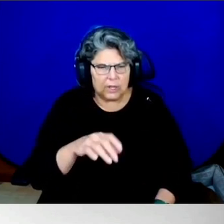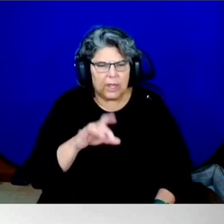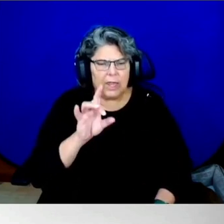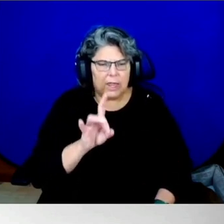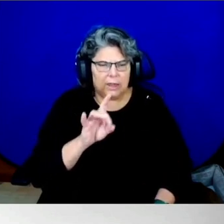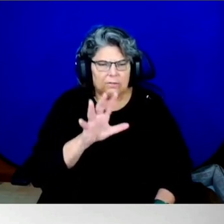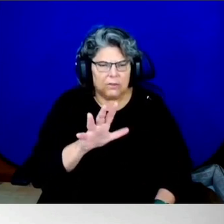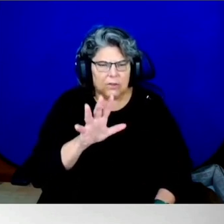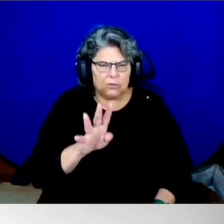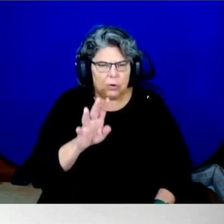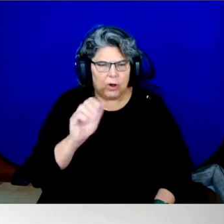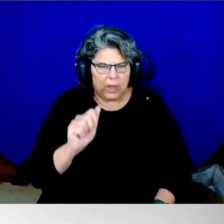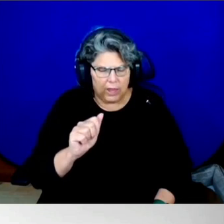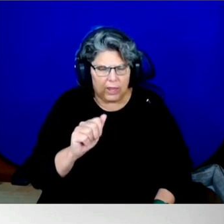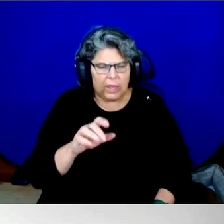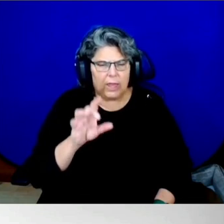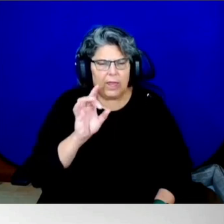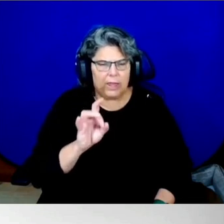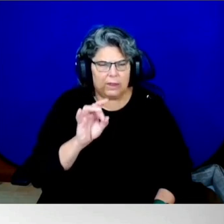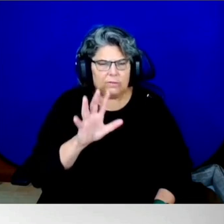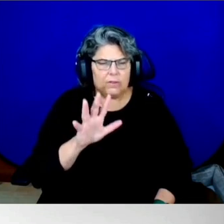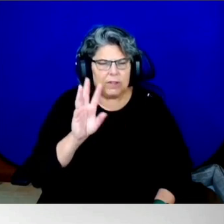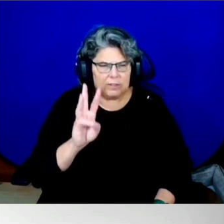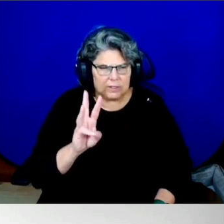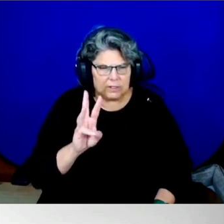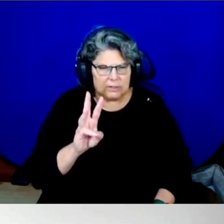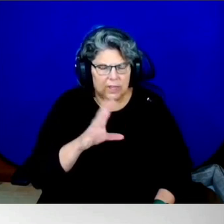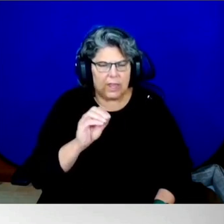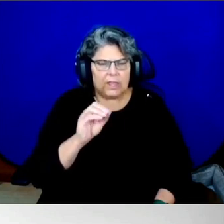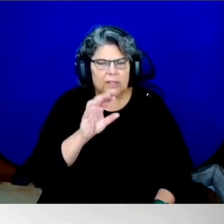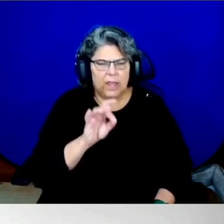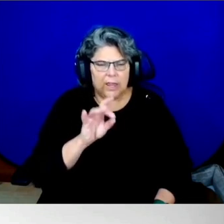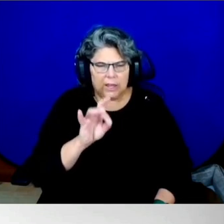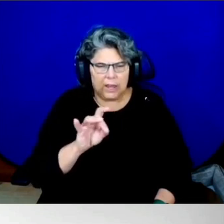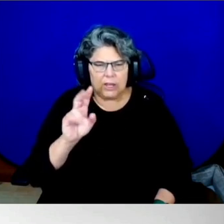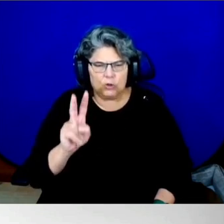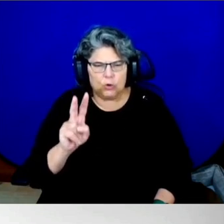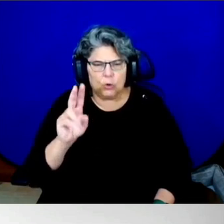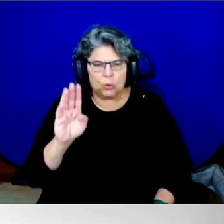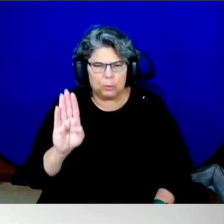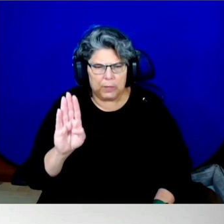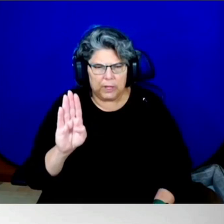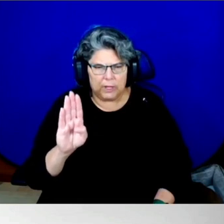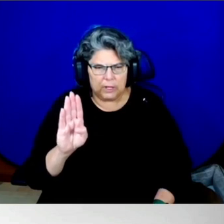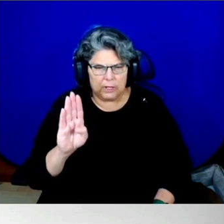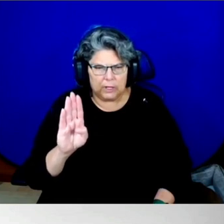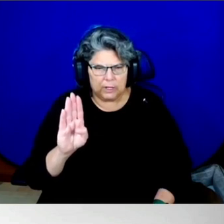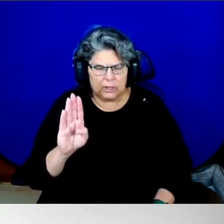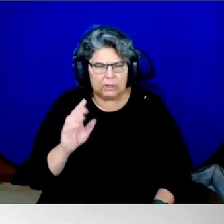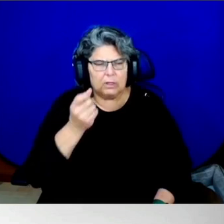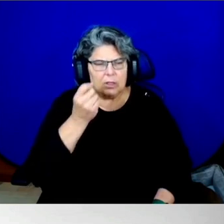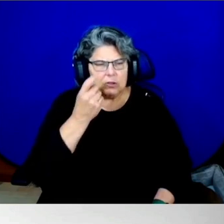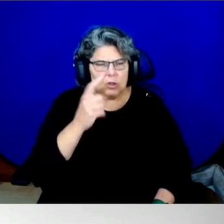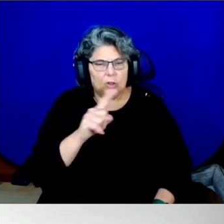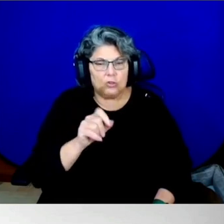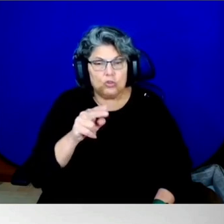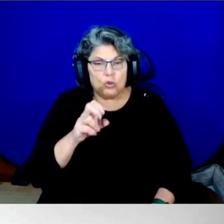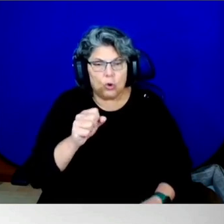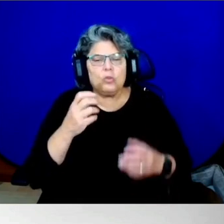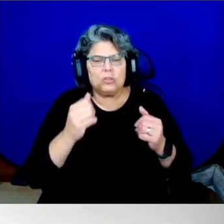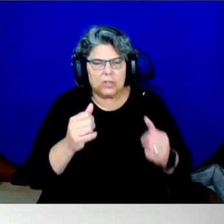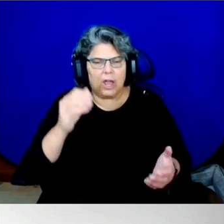854A, 856, and 882B. Just a reminder, these zones will be reduced to a warning. I'd